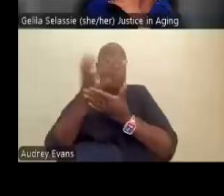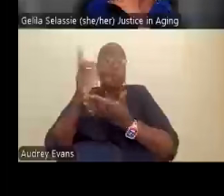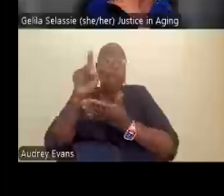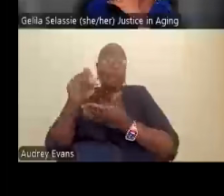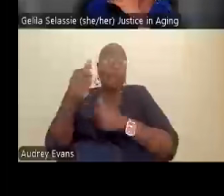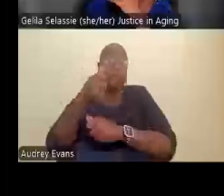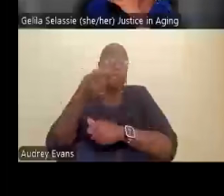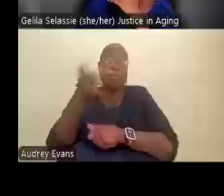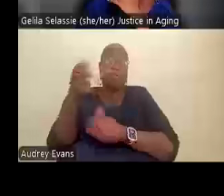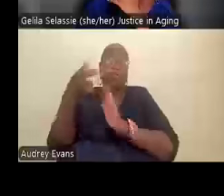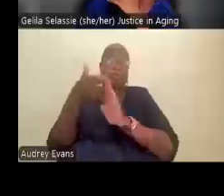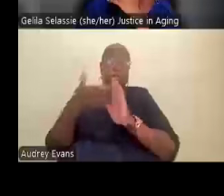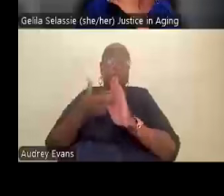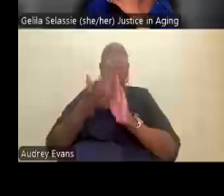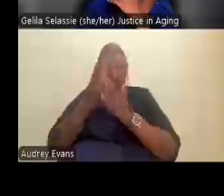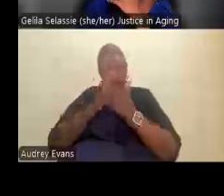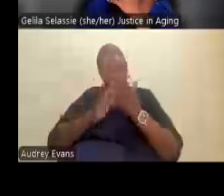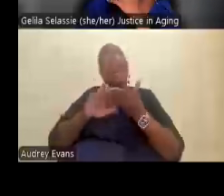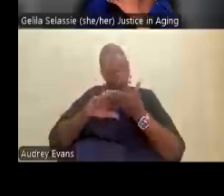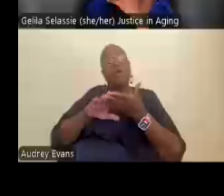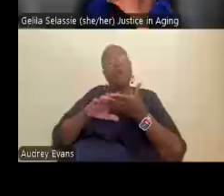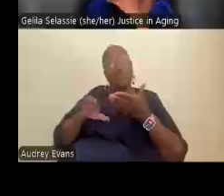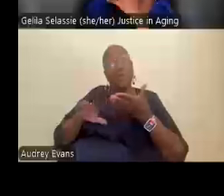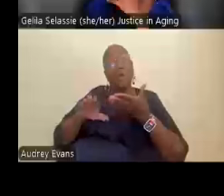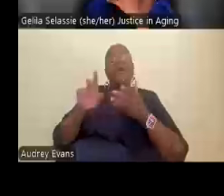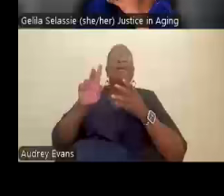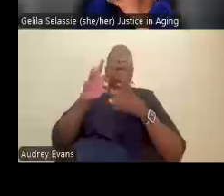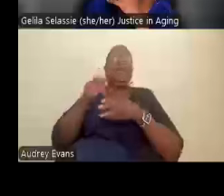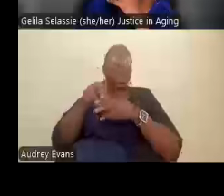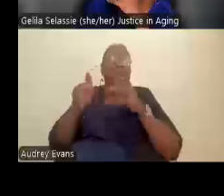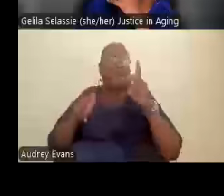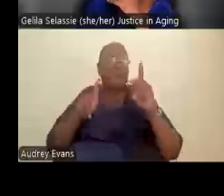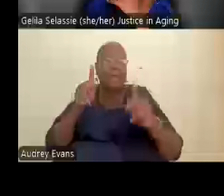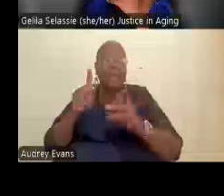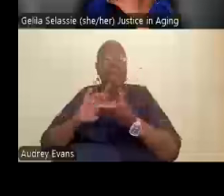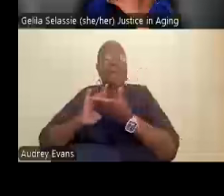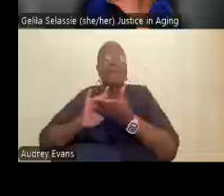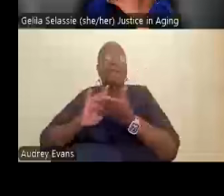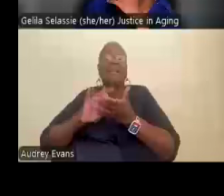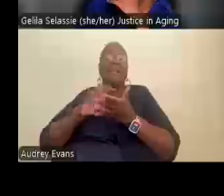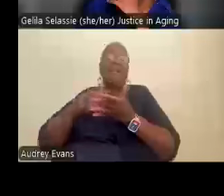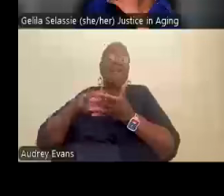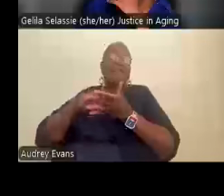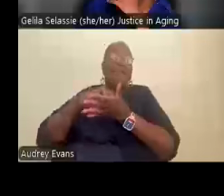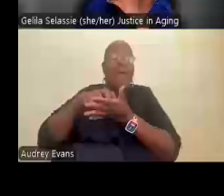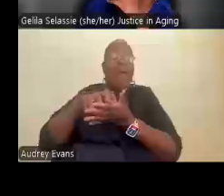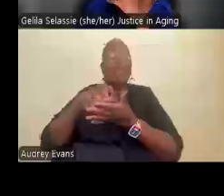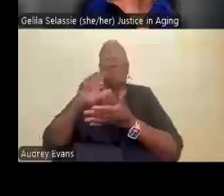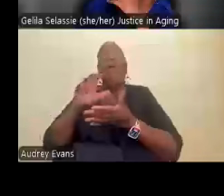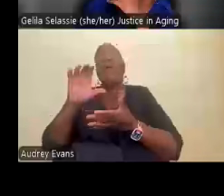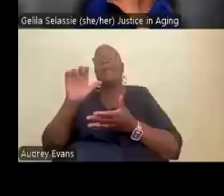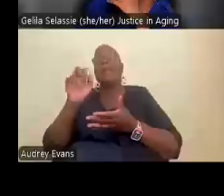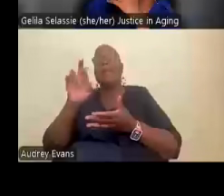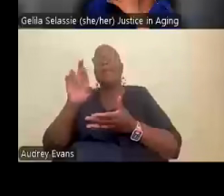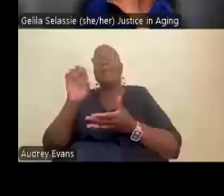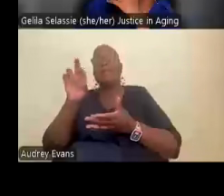and some groups are excluded, including people who are medically frail or certain caregivers.